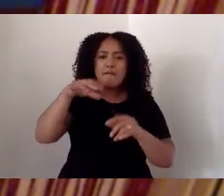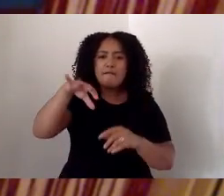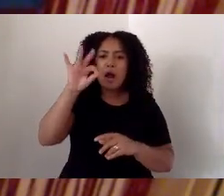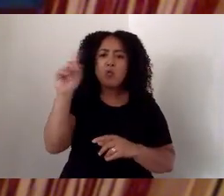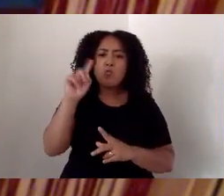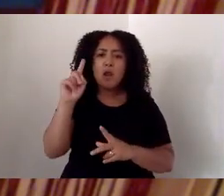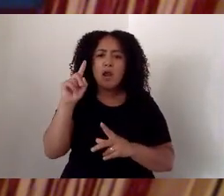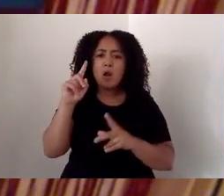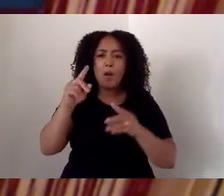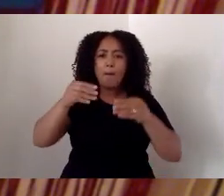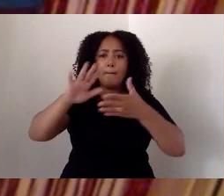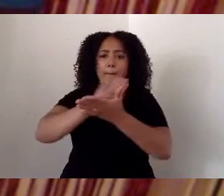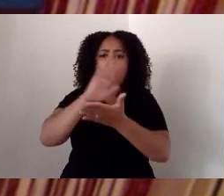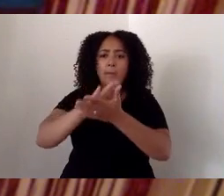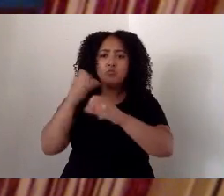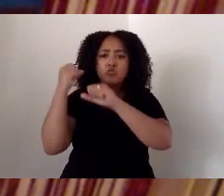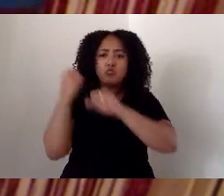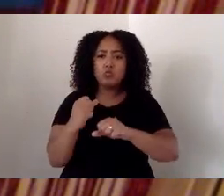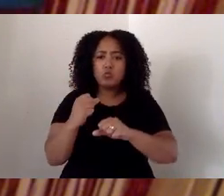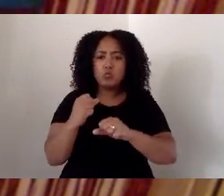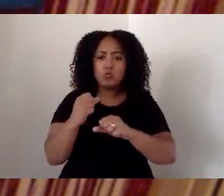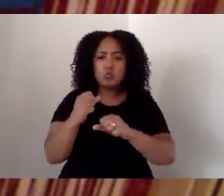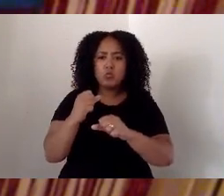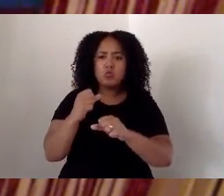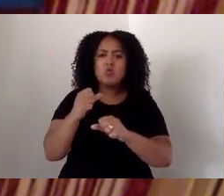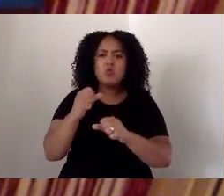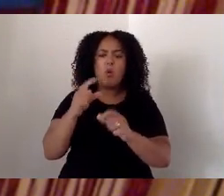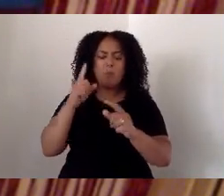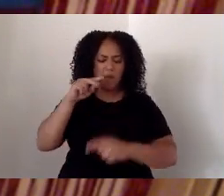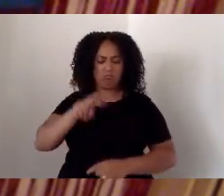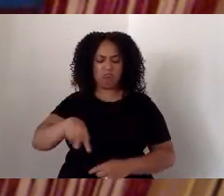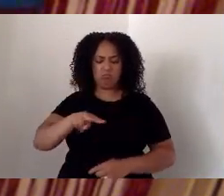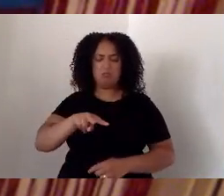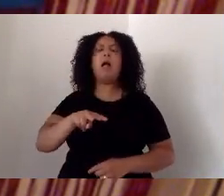middle, placing my stick down,